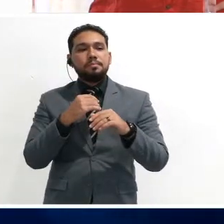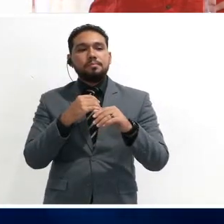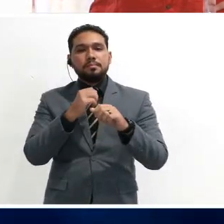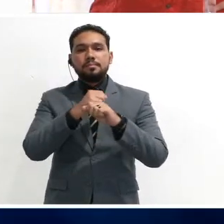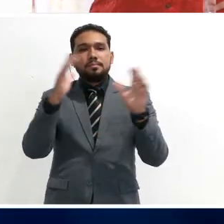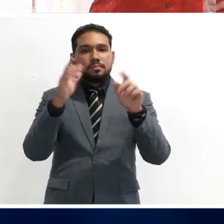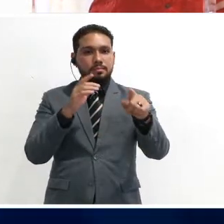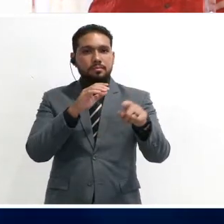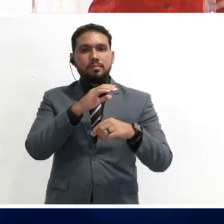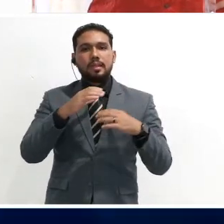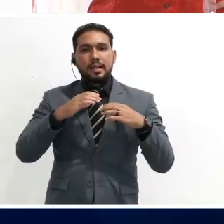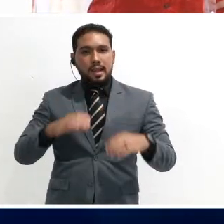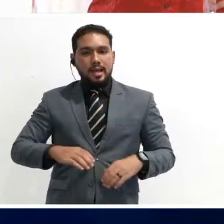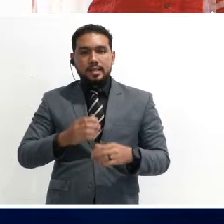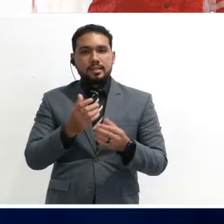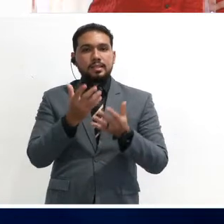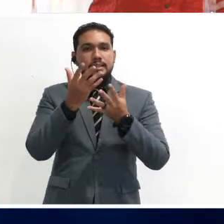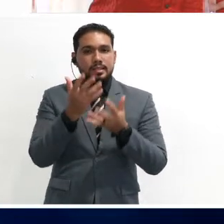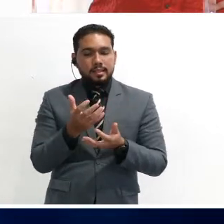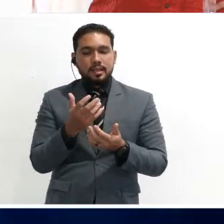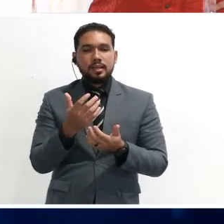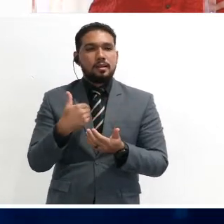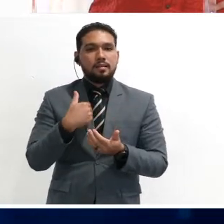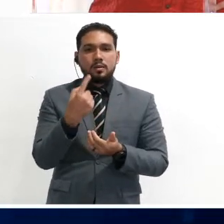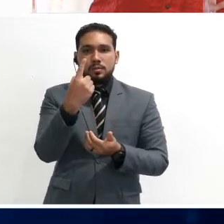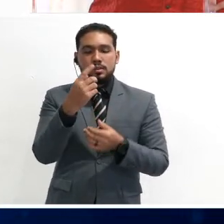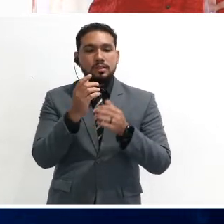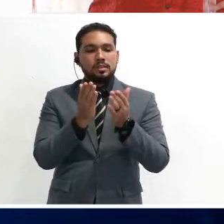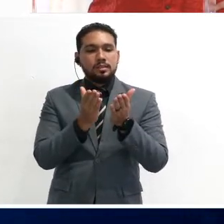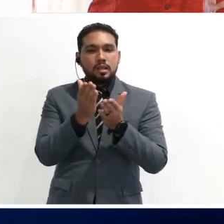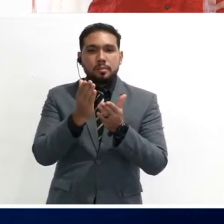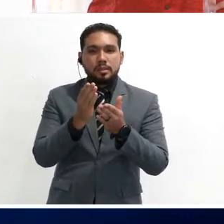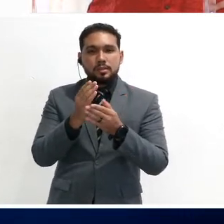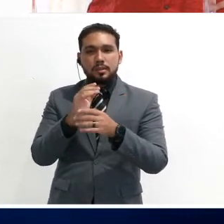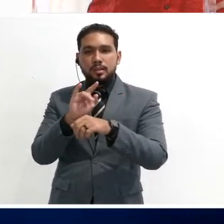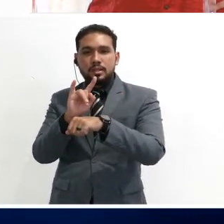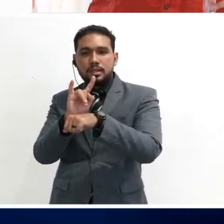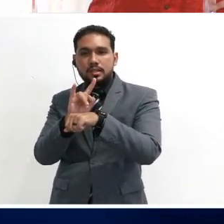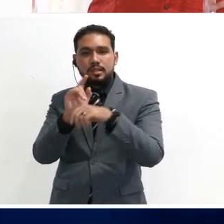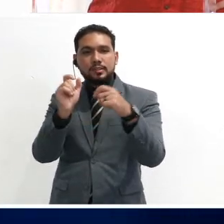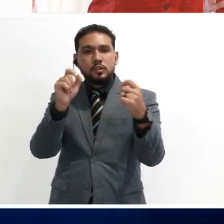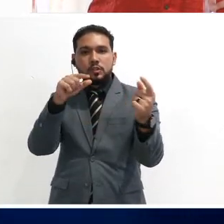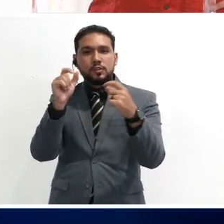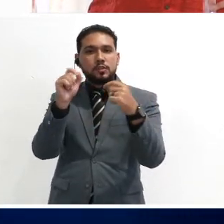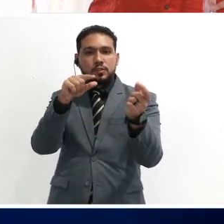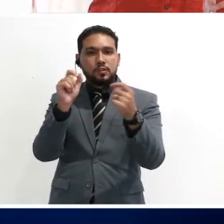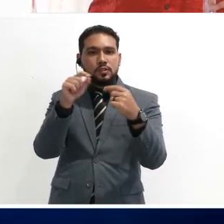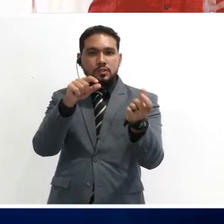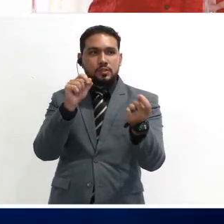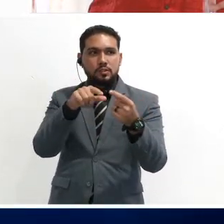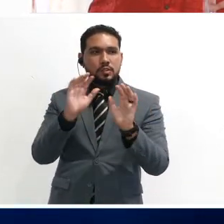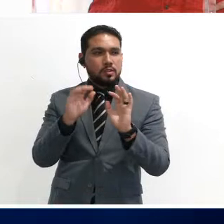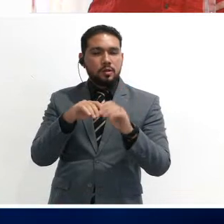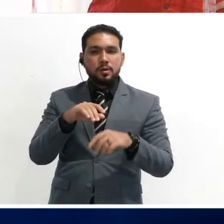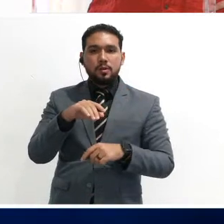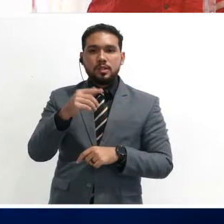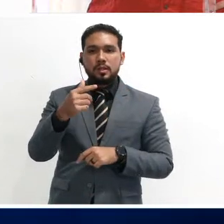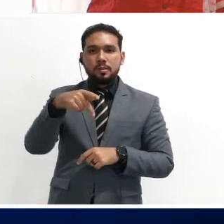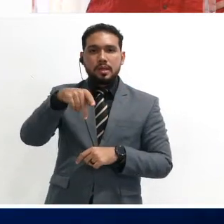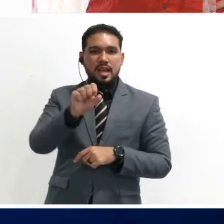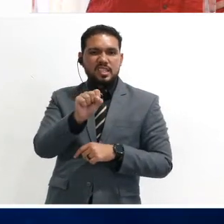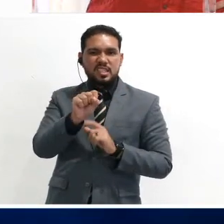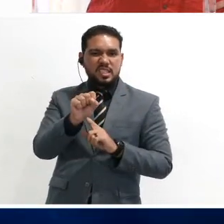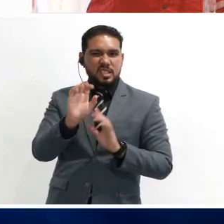device. And so they have a microcontroller and an ASIC and a FPGA